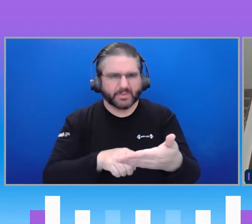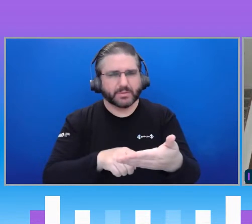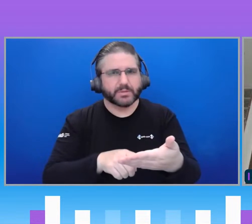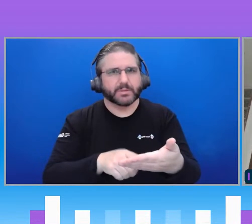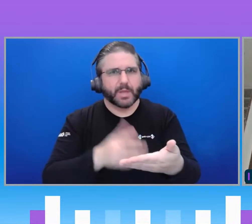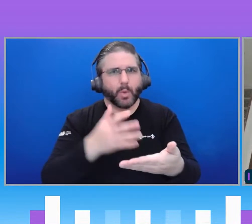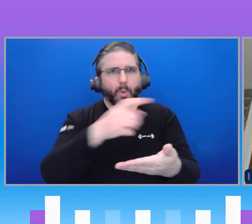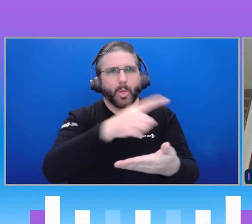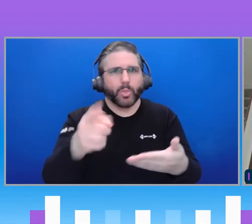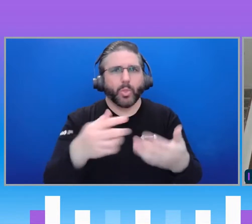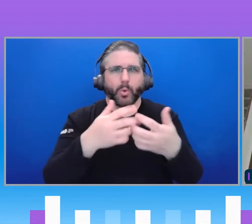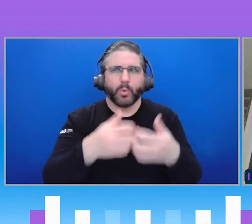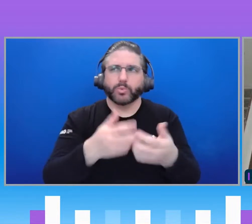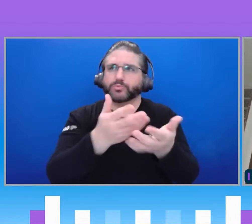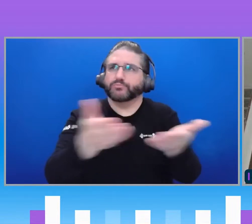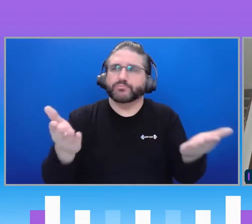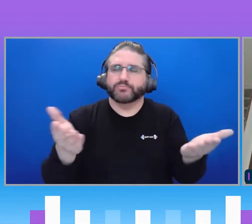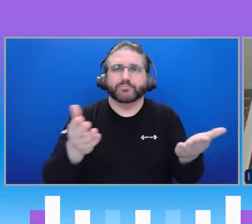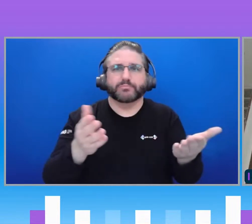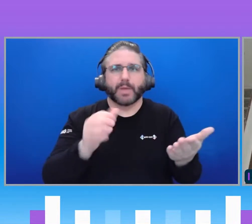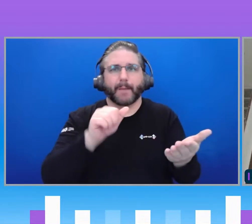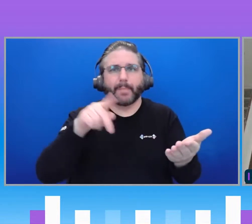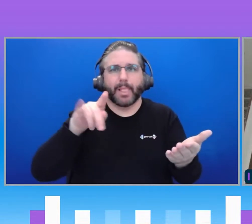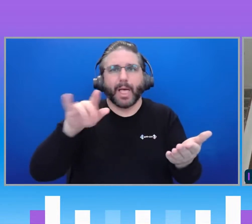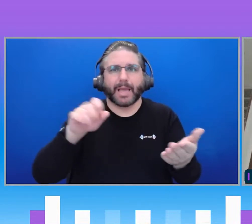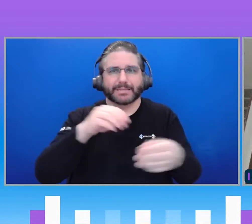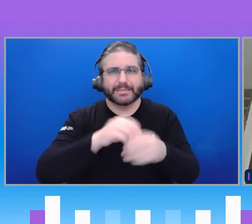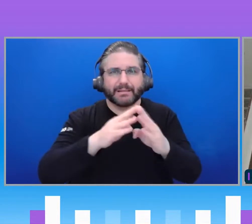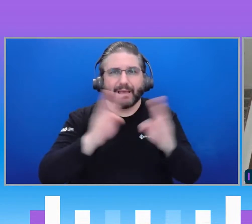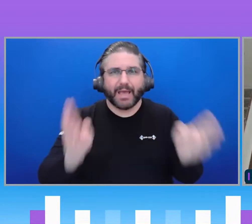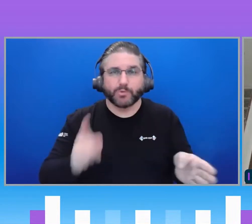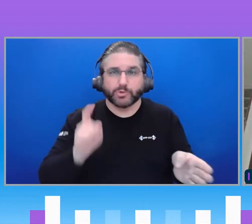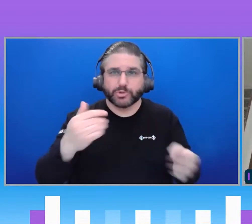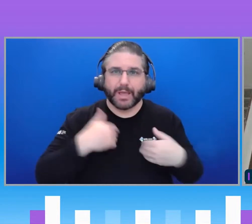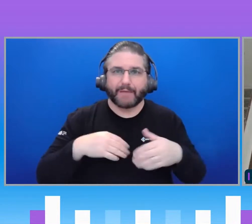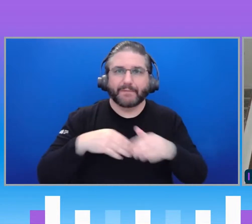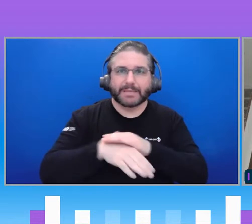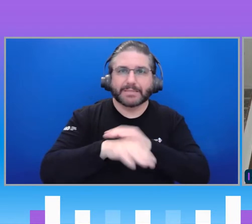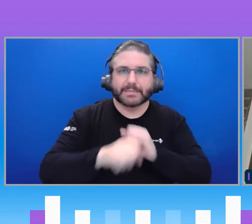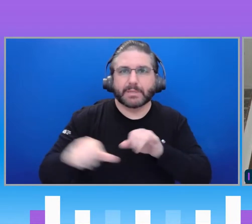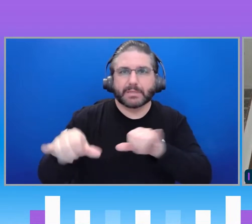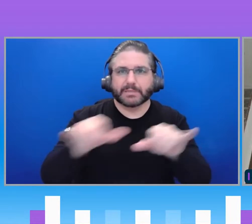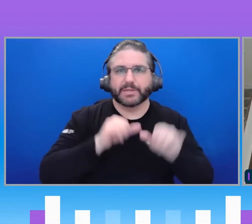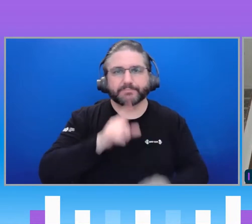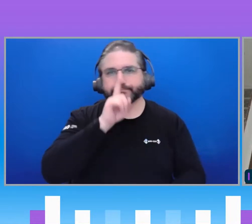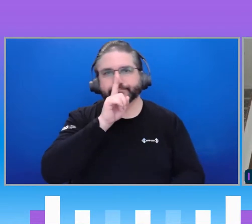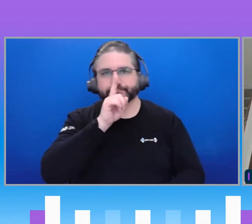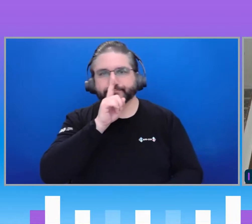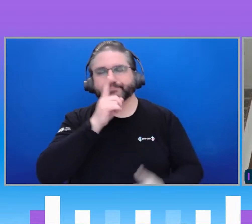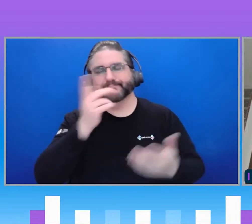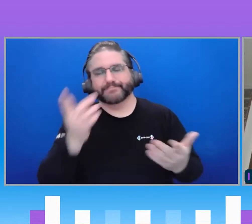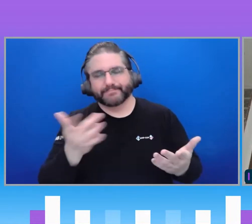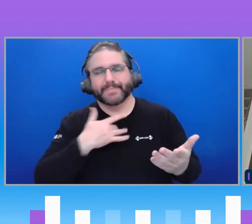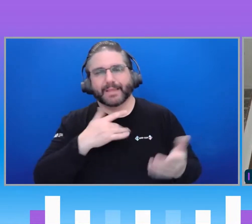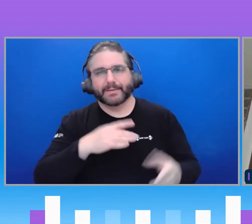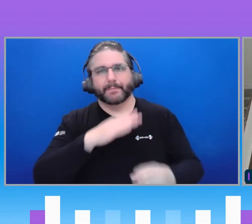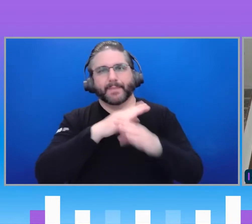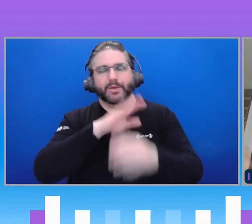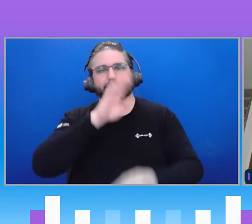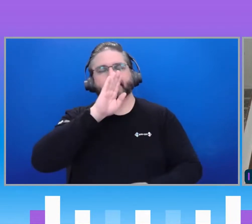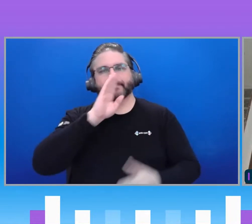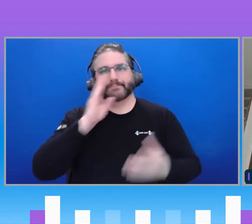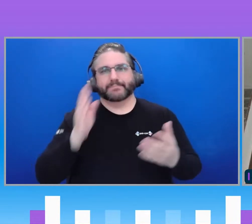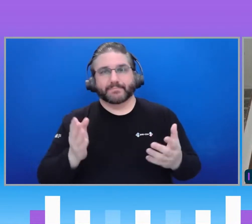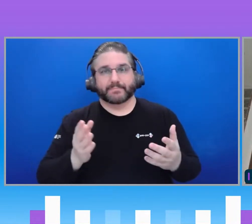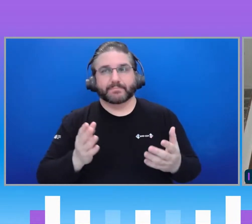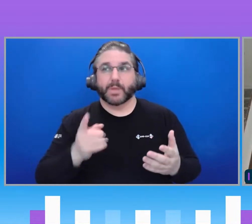the daily barriers that we encounter. And we believe that with this, the smart household appliances, we could